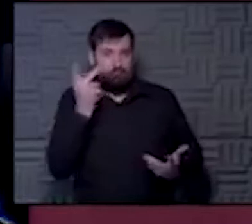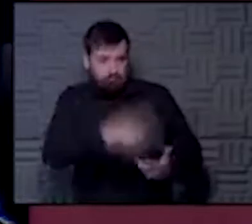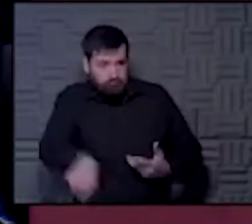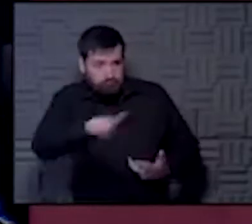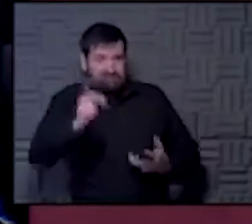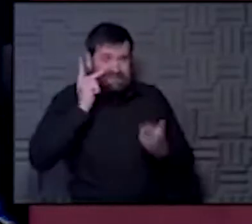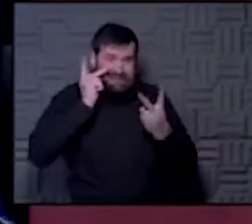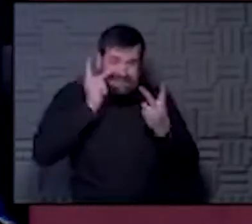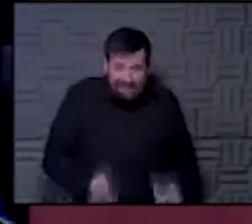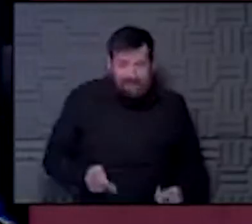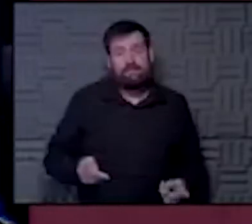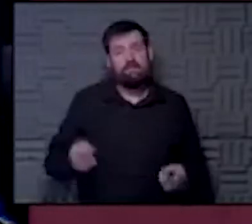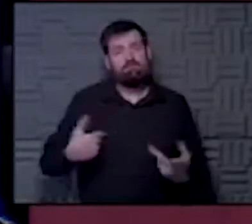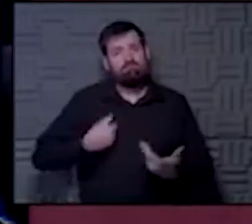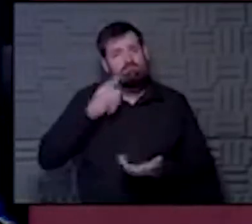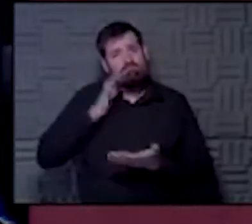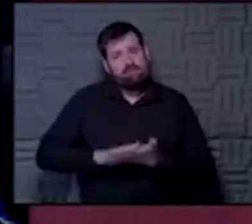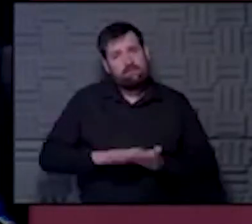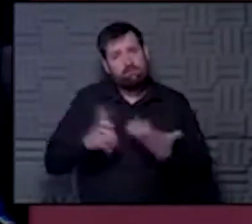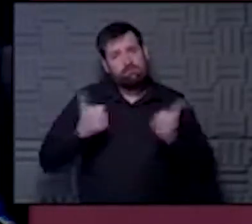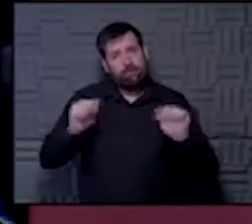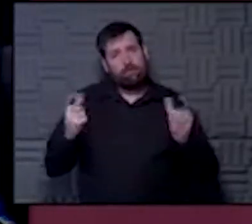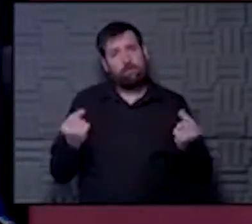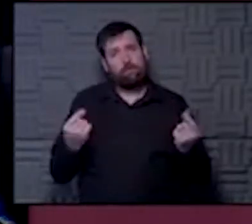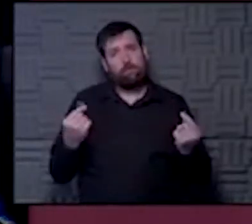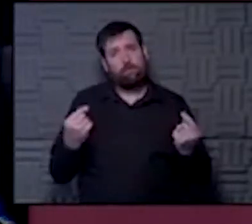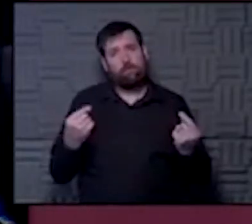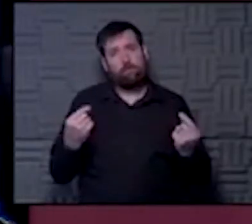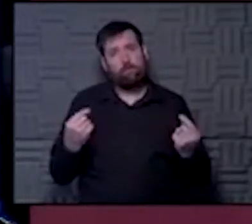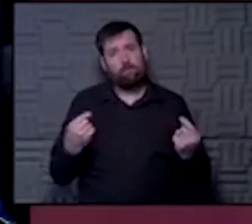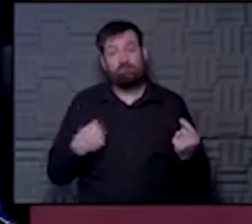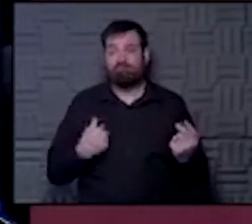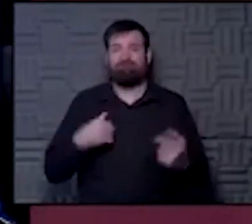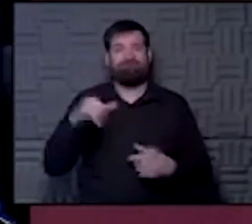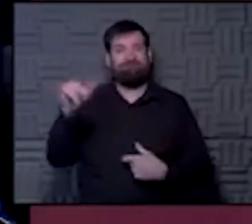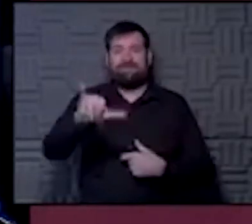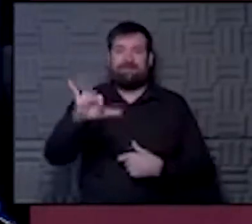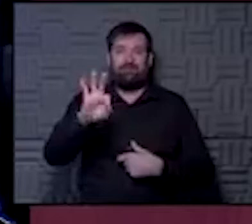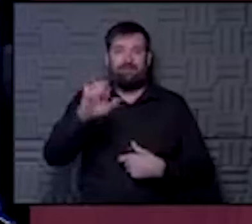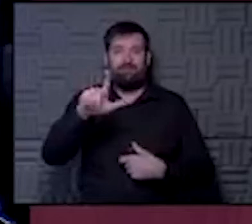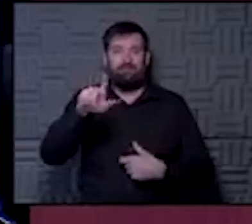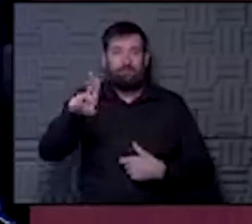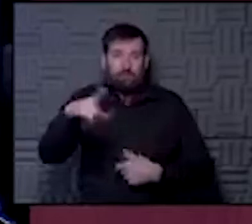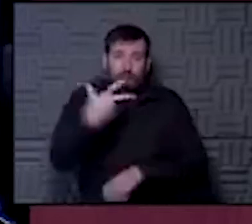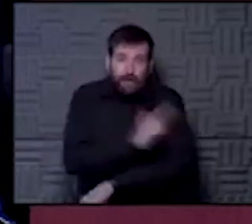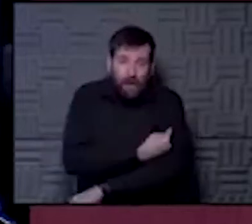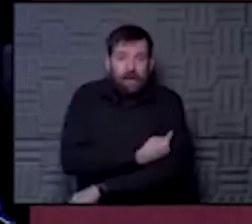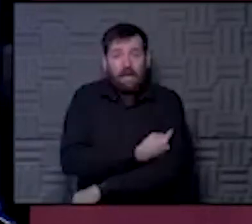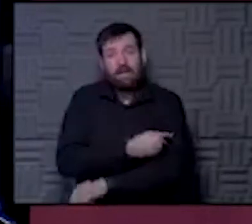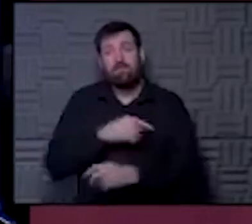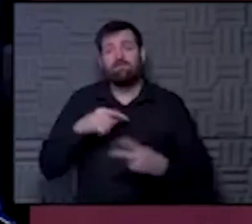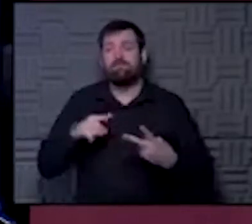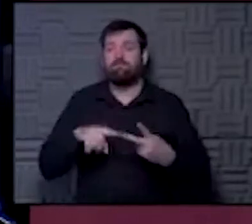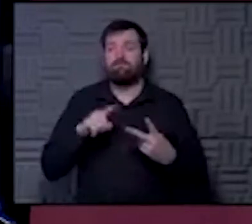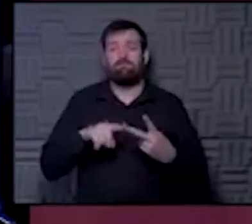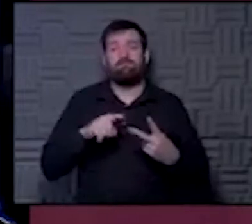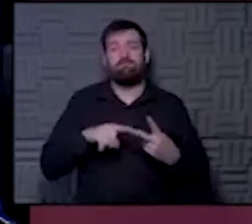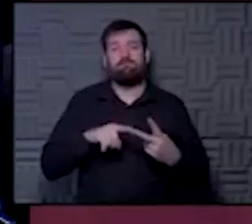to see it because I believe in what we're trying to do around that. And just as we got our flu shot right here, we're going to get